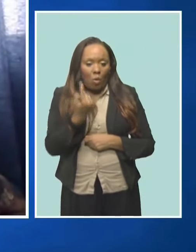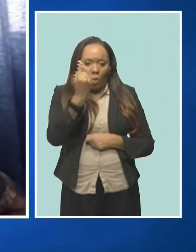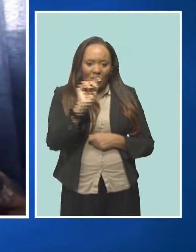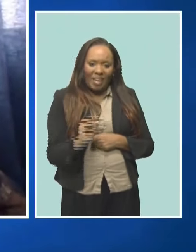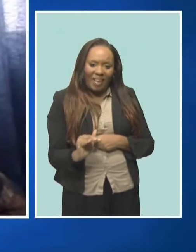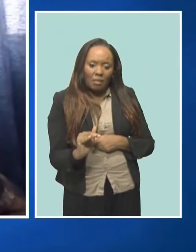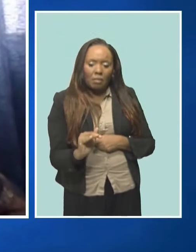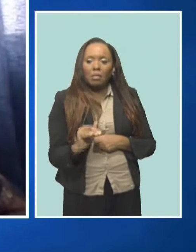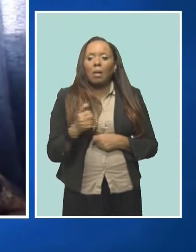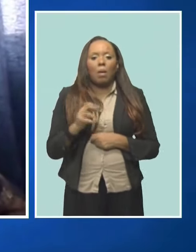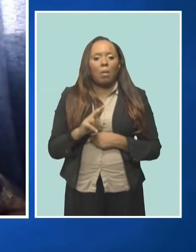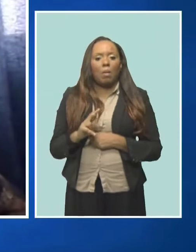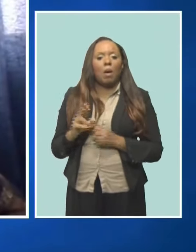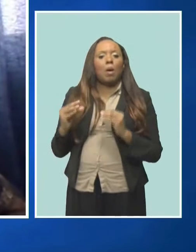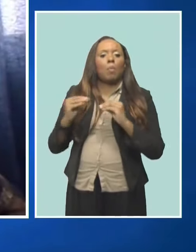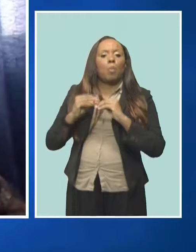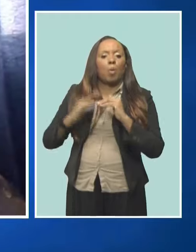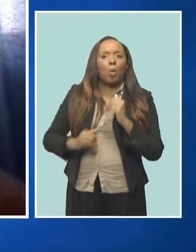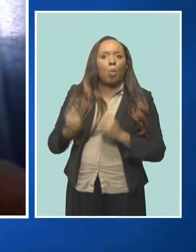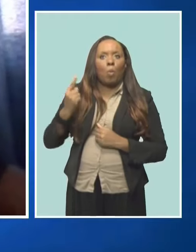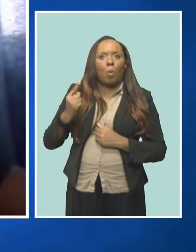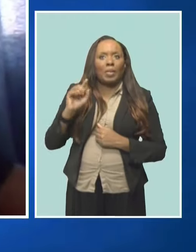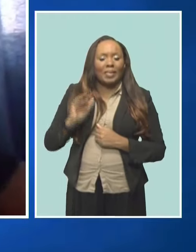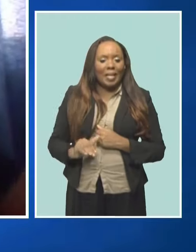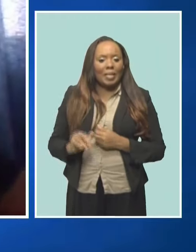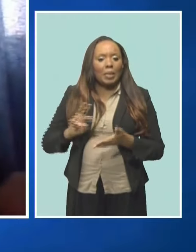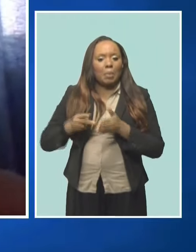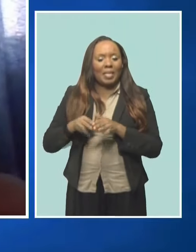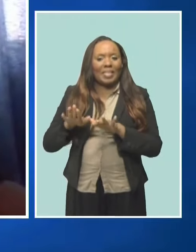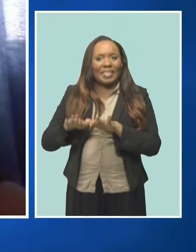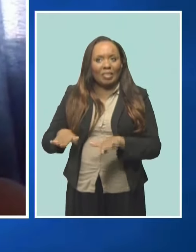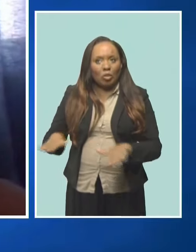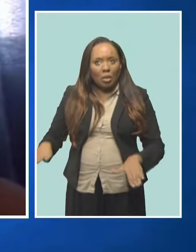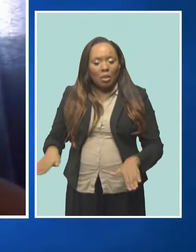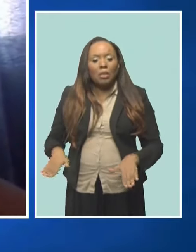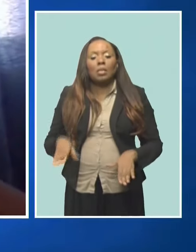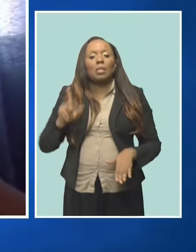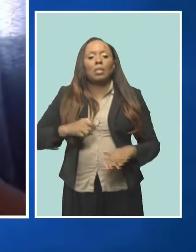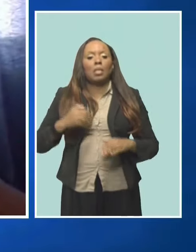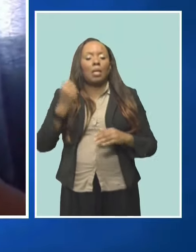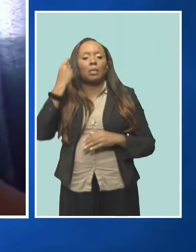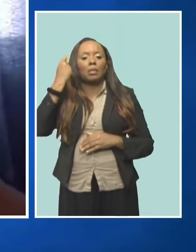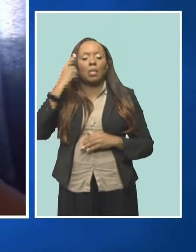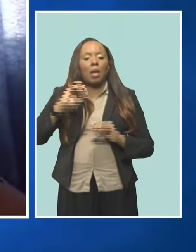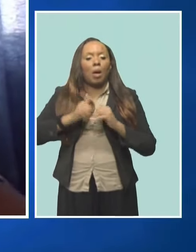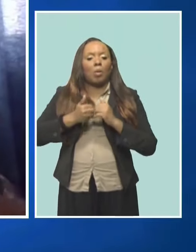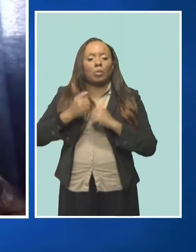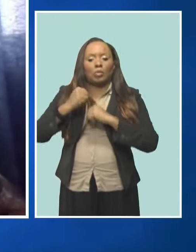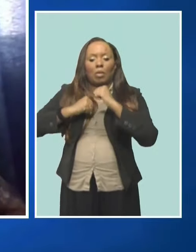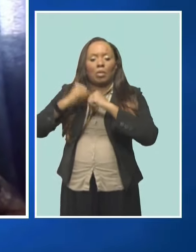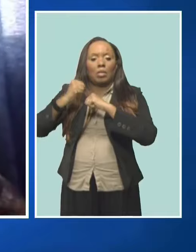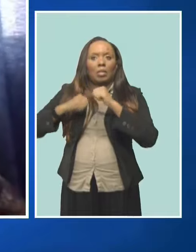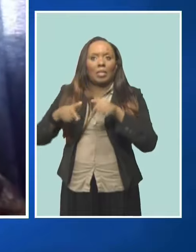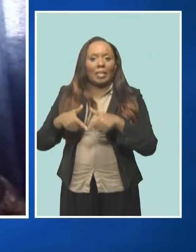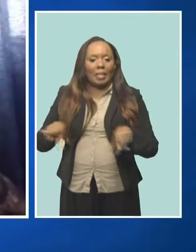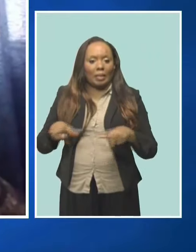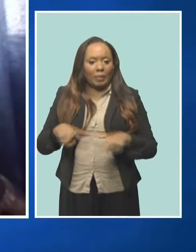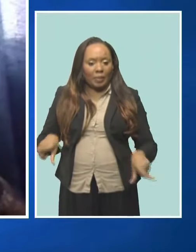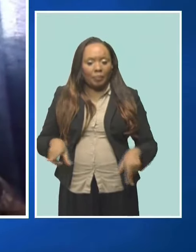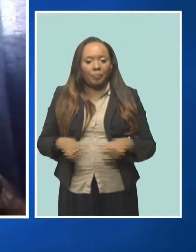the irregular way in which we indicate plurality. But there must be an understanding of the structure of the language rather than just